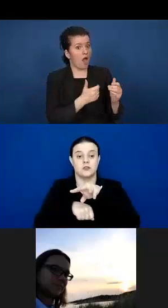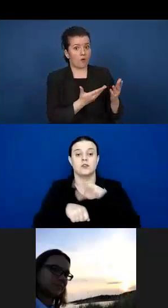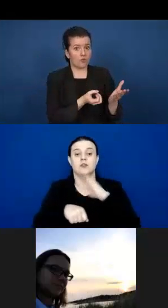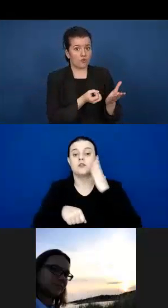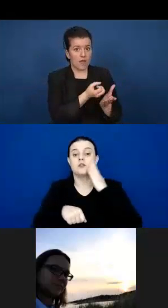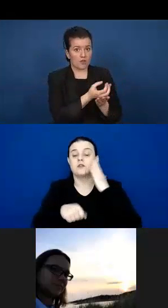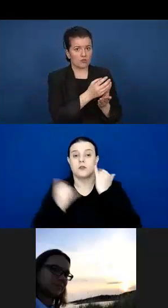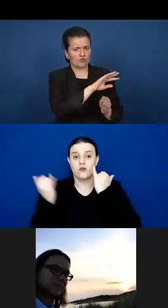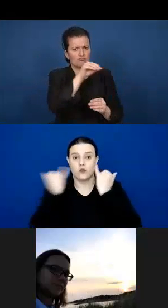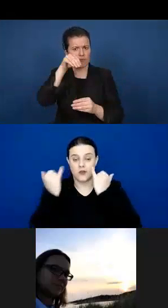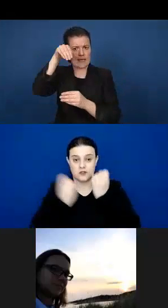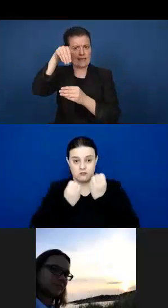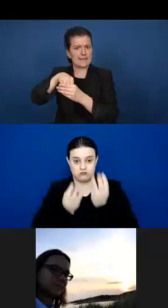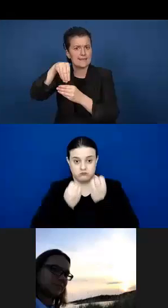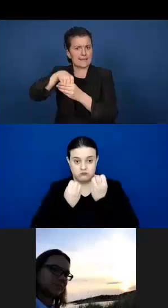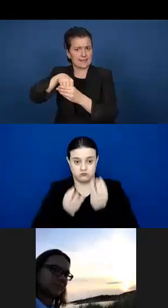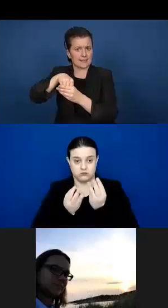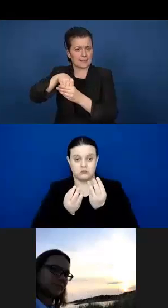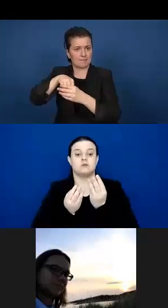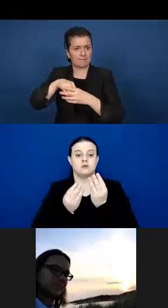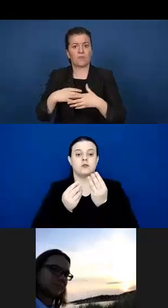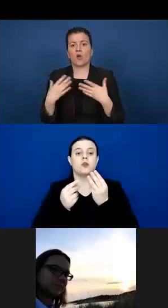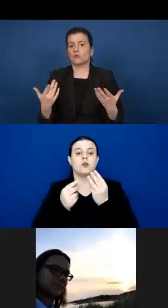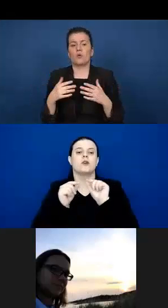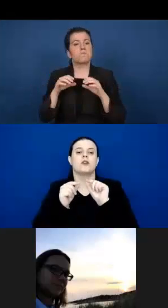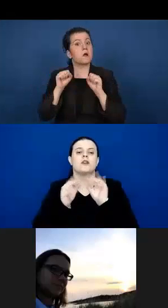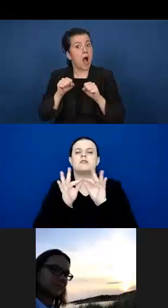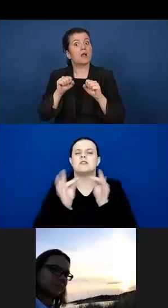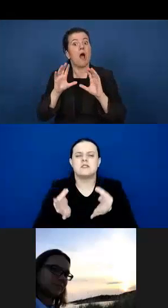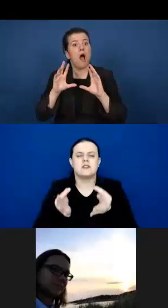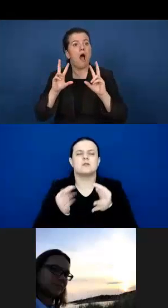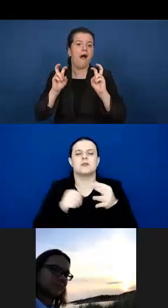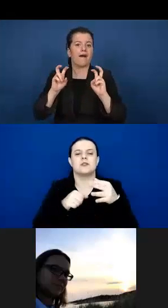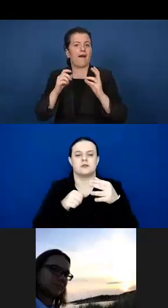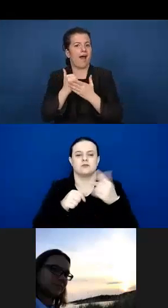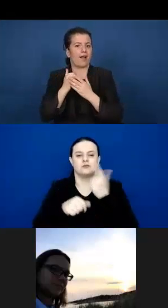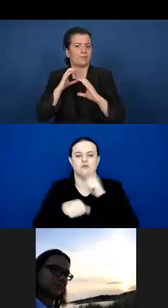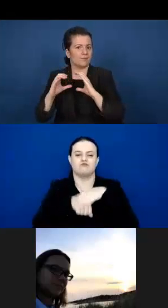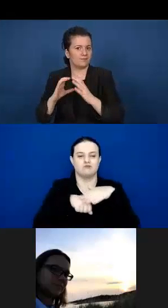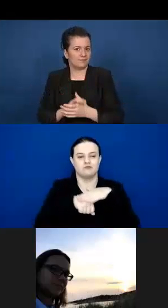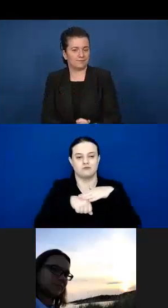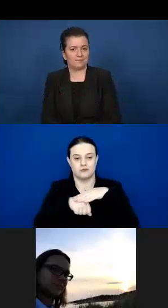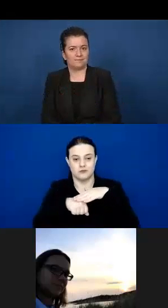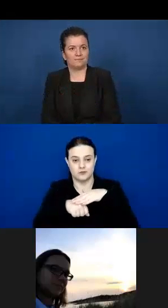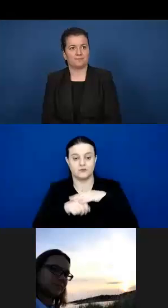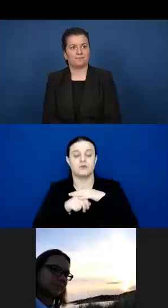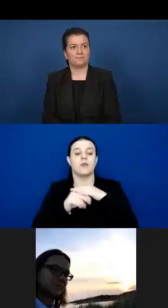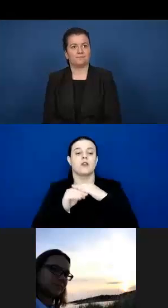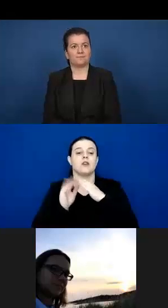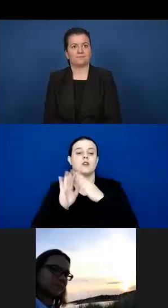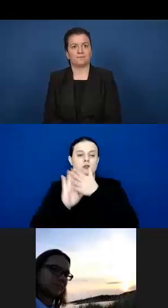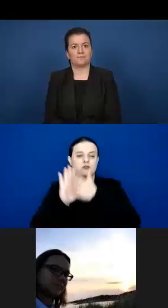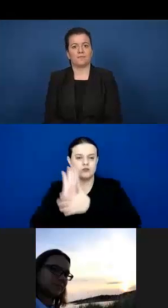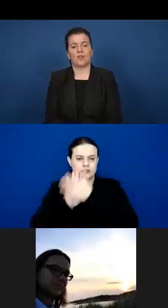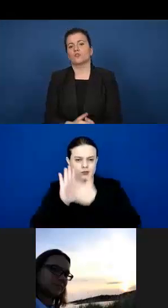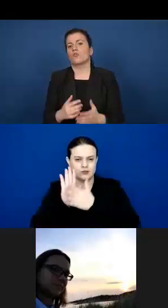awareness information leading to simple conversation. A haptogram is a tactile symbol drawn over a